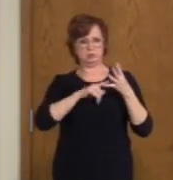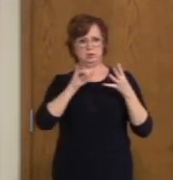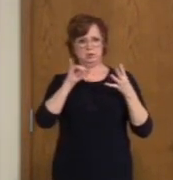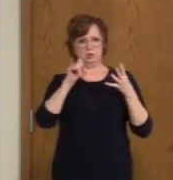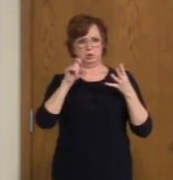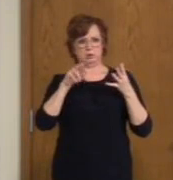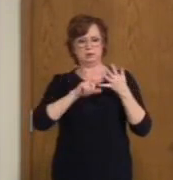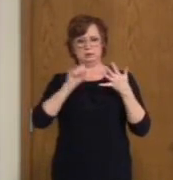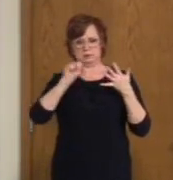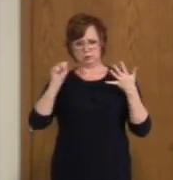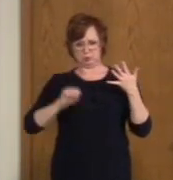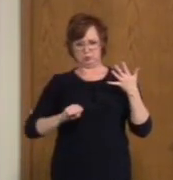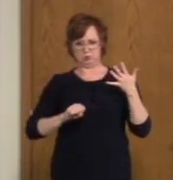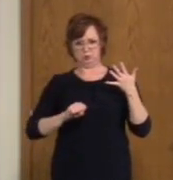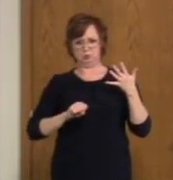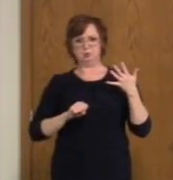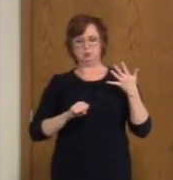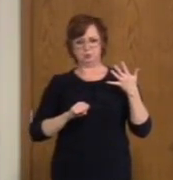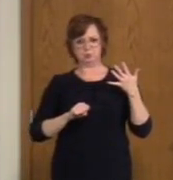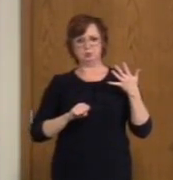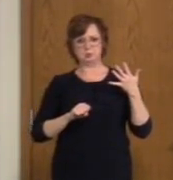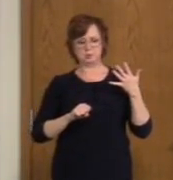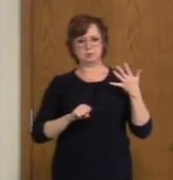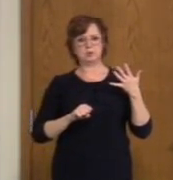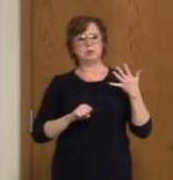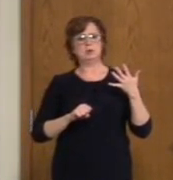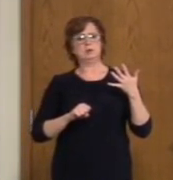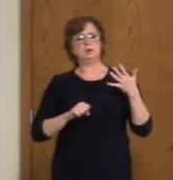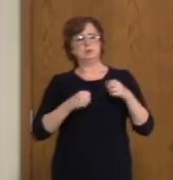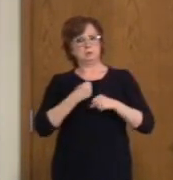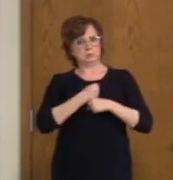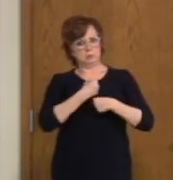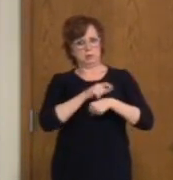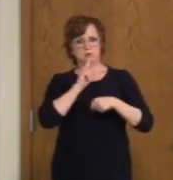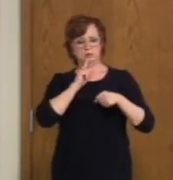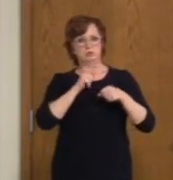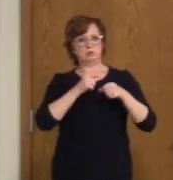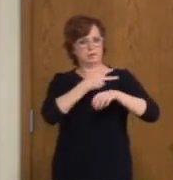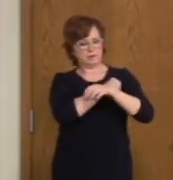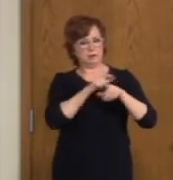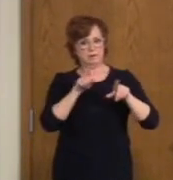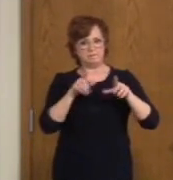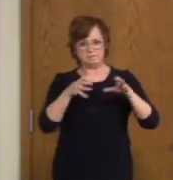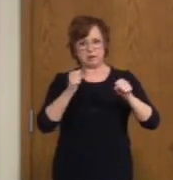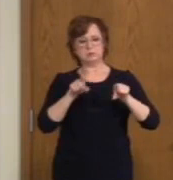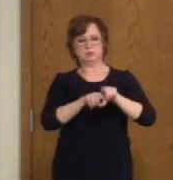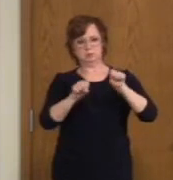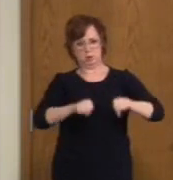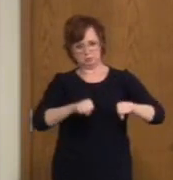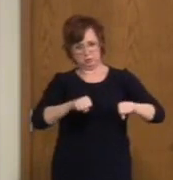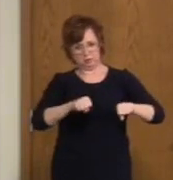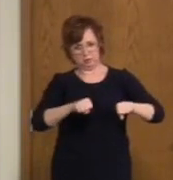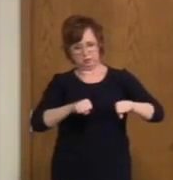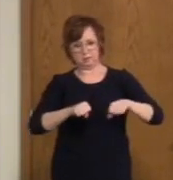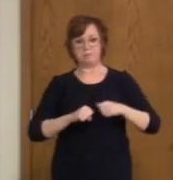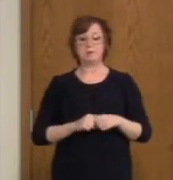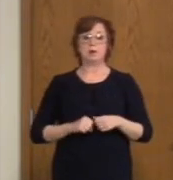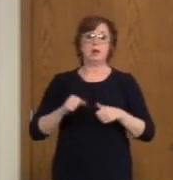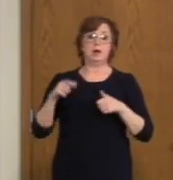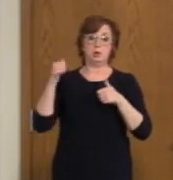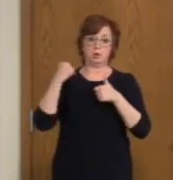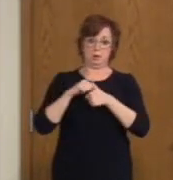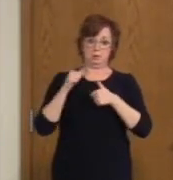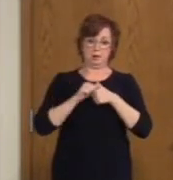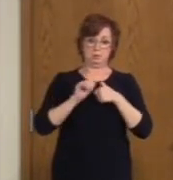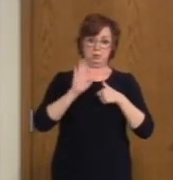Yorkton, in Saskatoon, to ensure that we make them available to Saskatchewan people as quickly as possible. And I would just say this on the vaccine